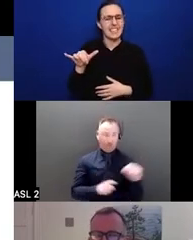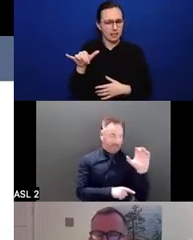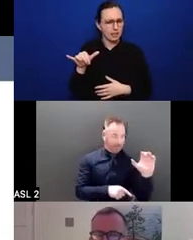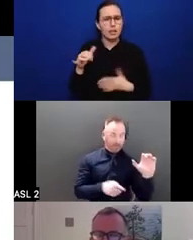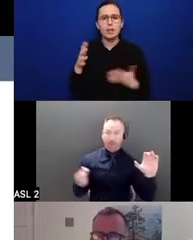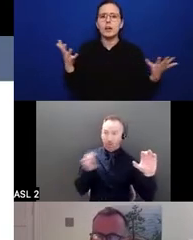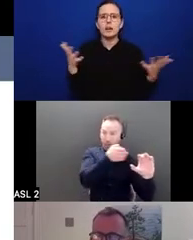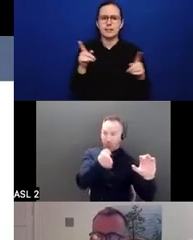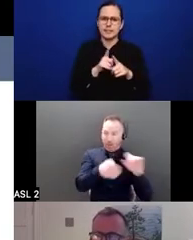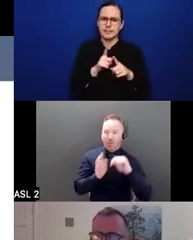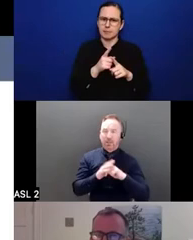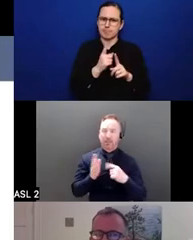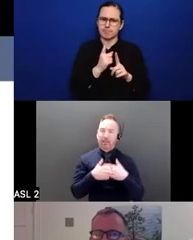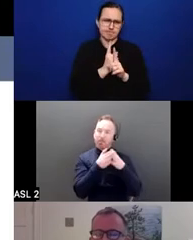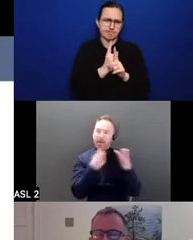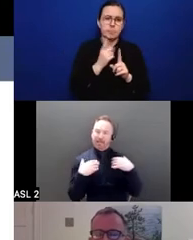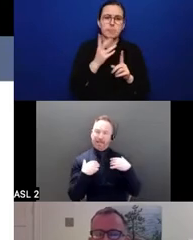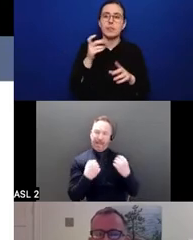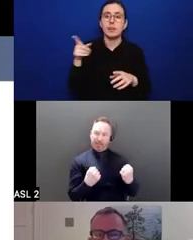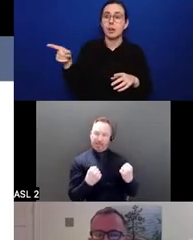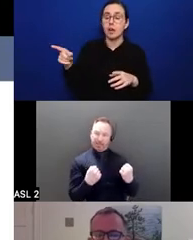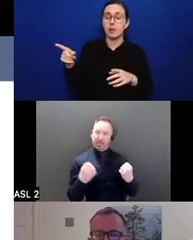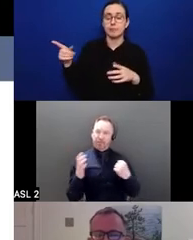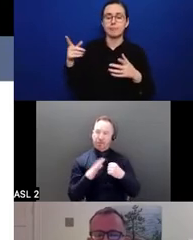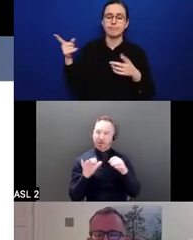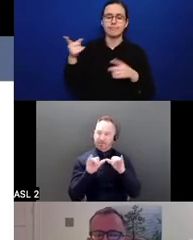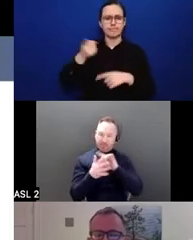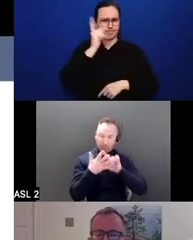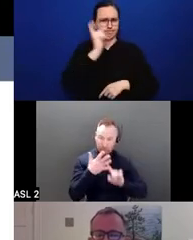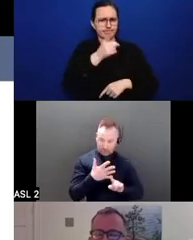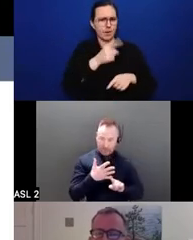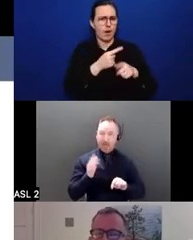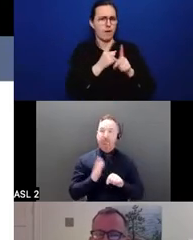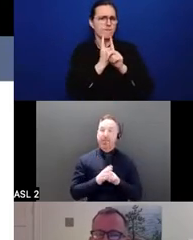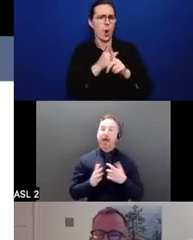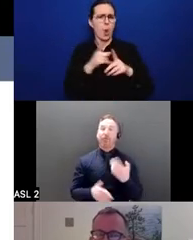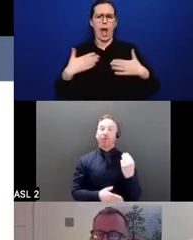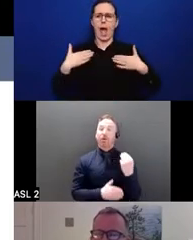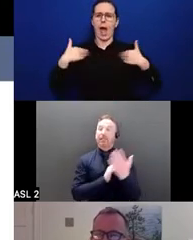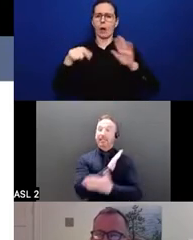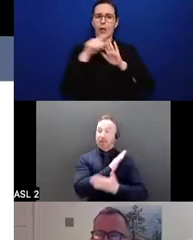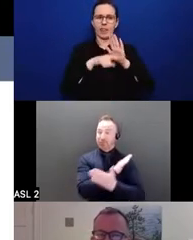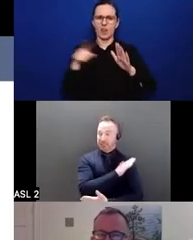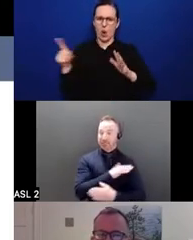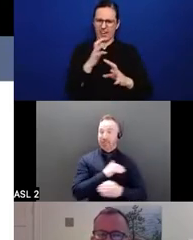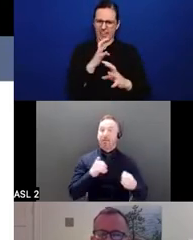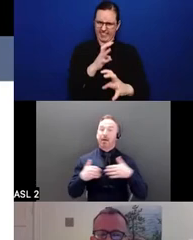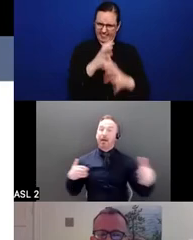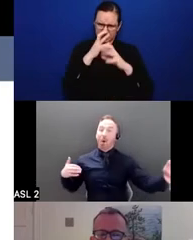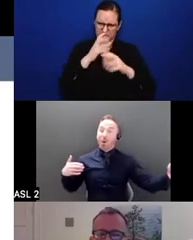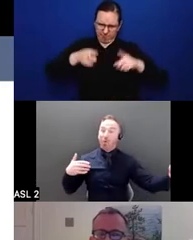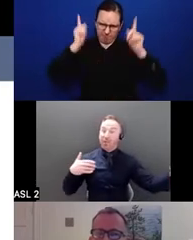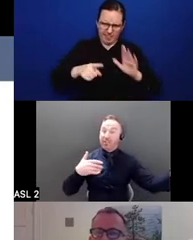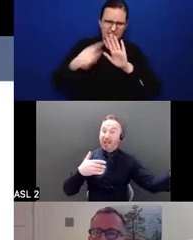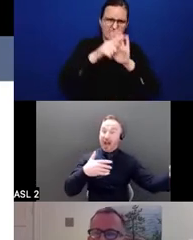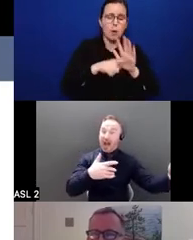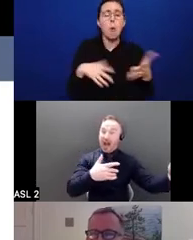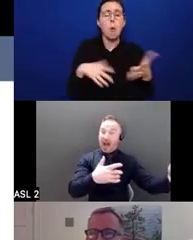It shows this for the 14 countries and changes over time. The important message here again is that